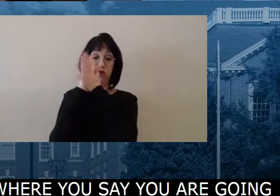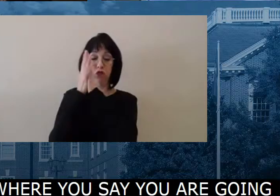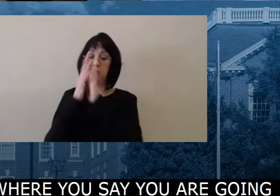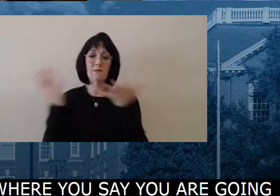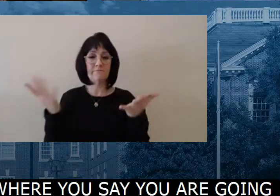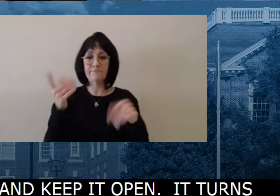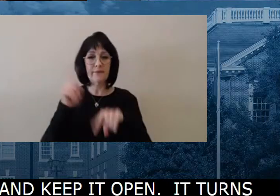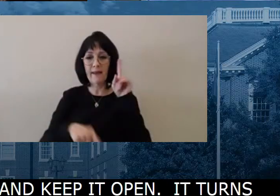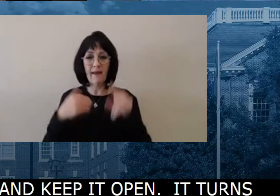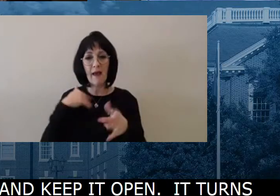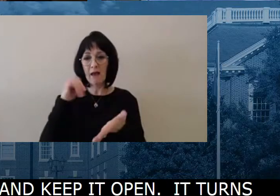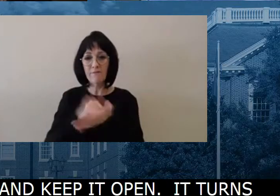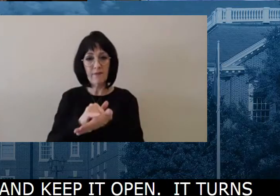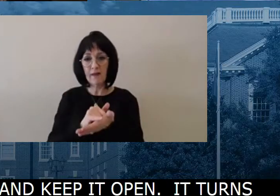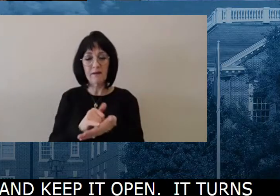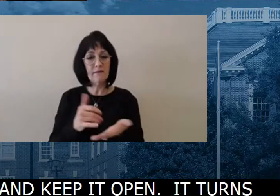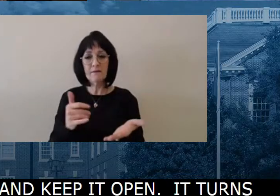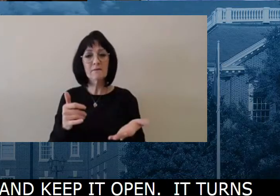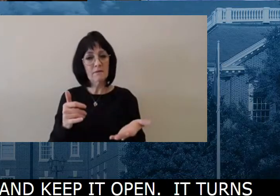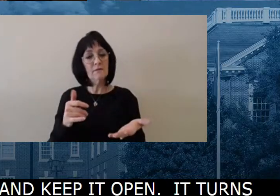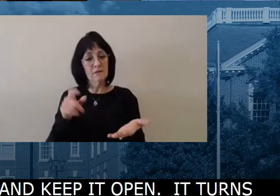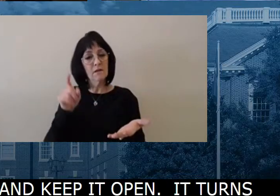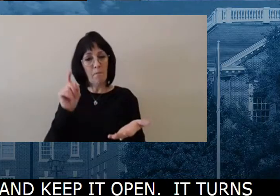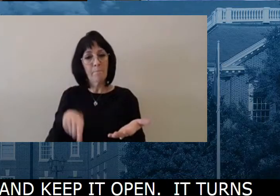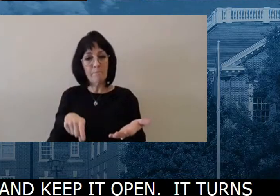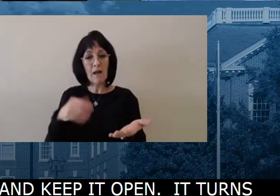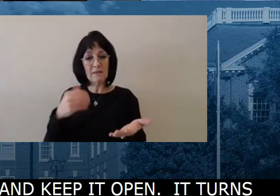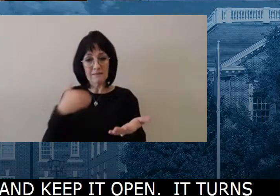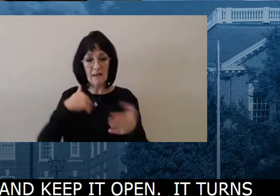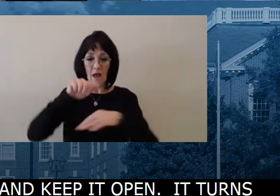for large pods and small community pods as well.